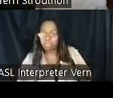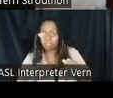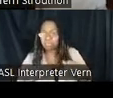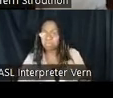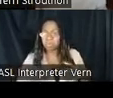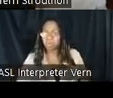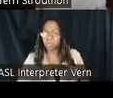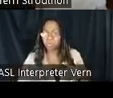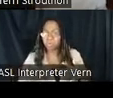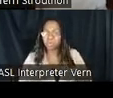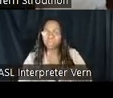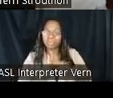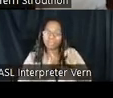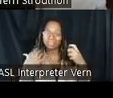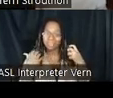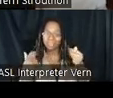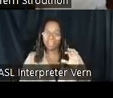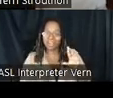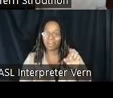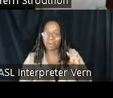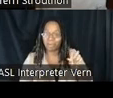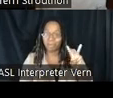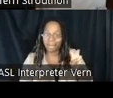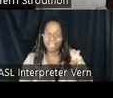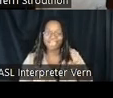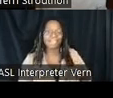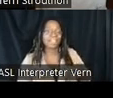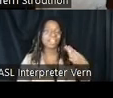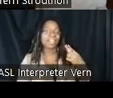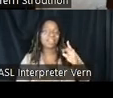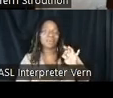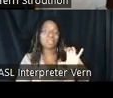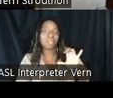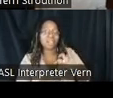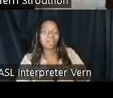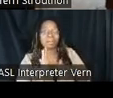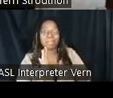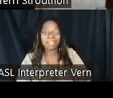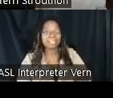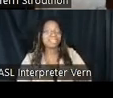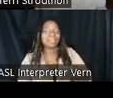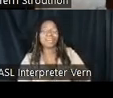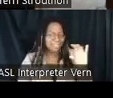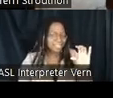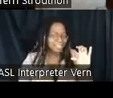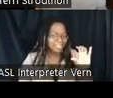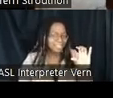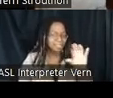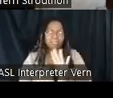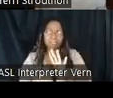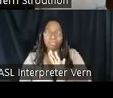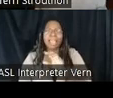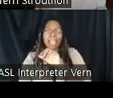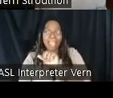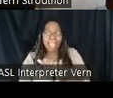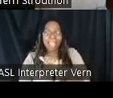takes bravery. We call healing focused care the A, B's, and 7 C's. So A, B, and 7